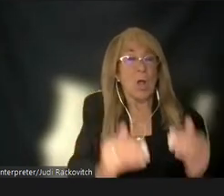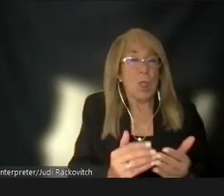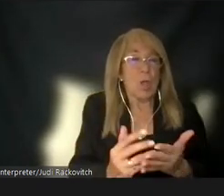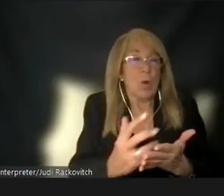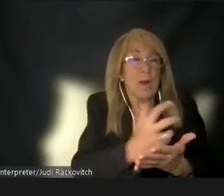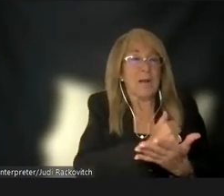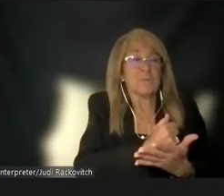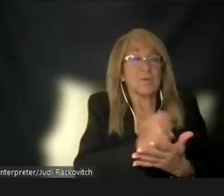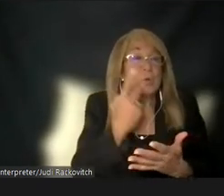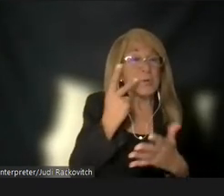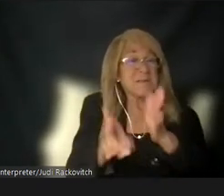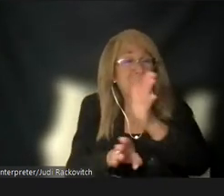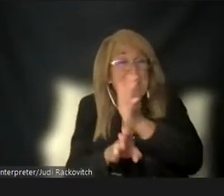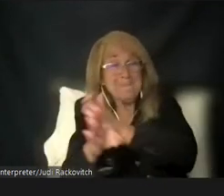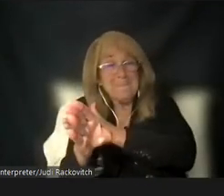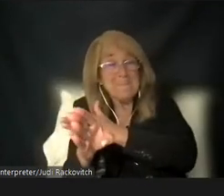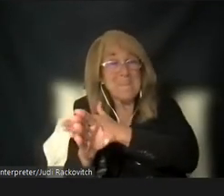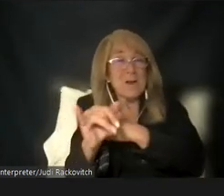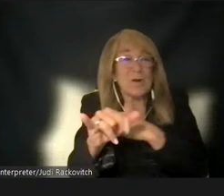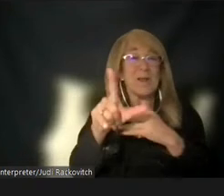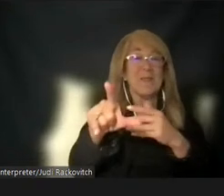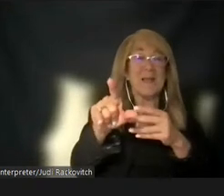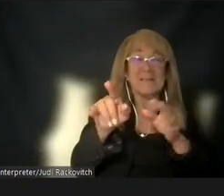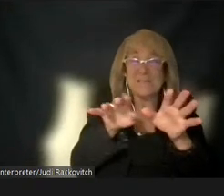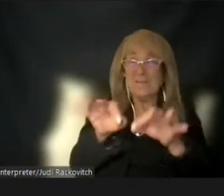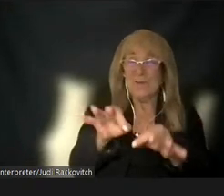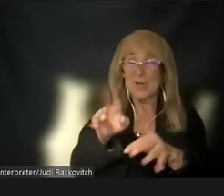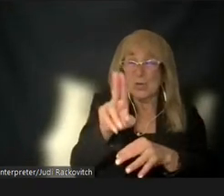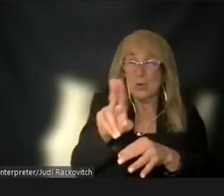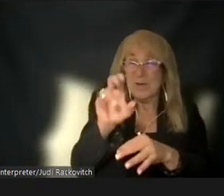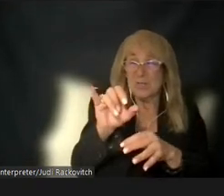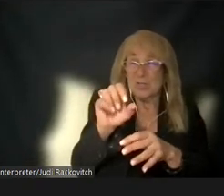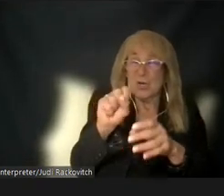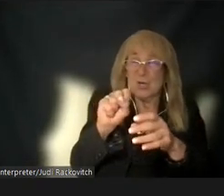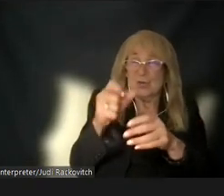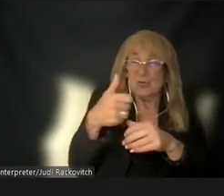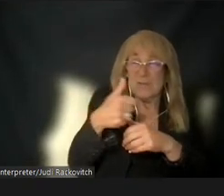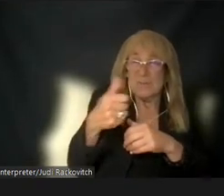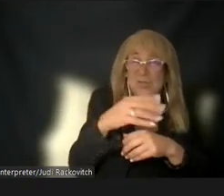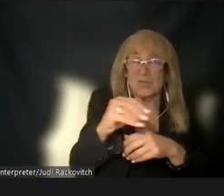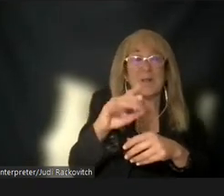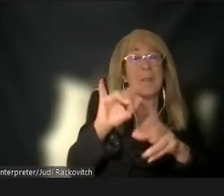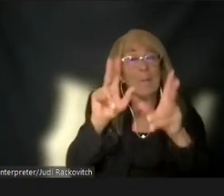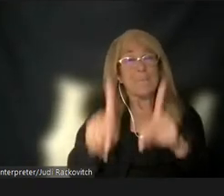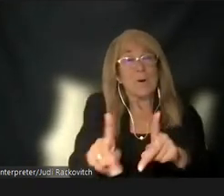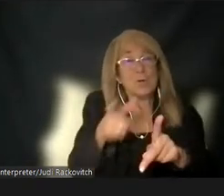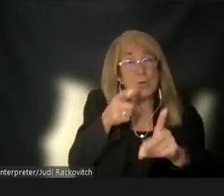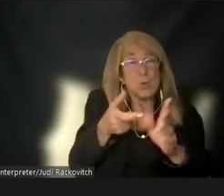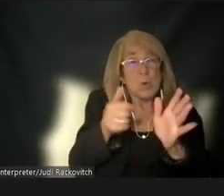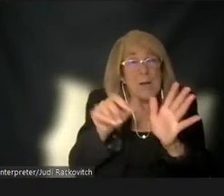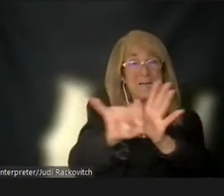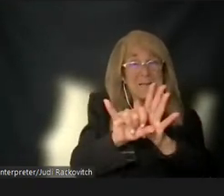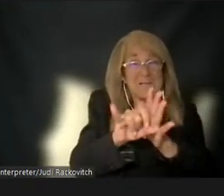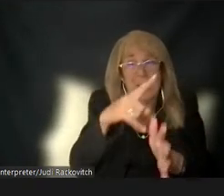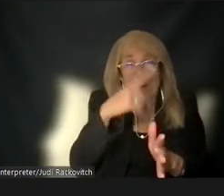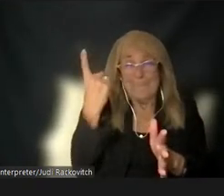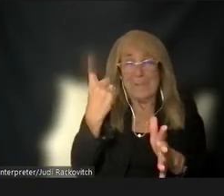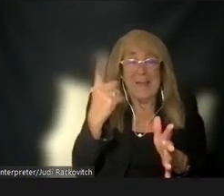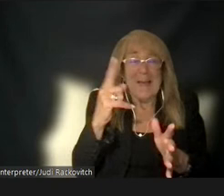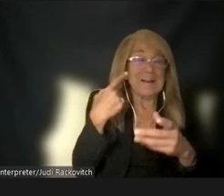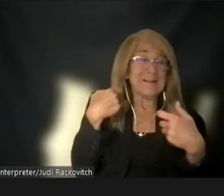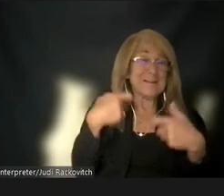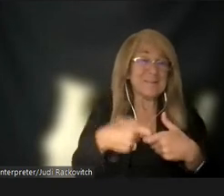minority is defined by U.S. of Transportation and the Federal Highway Administration as a person who identifies as Black, Hispanic or Latino,